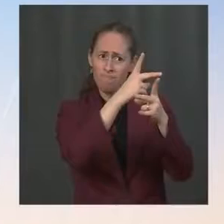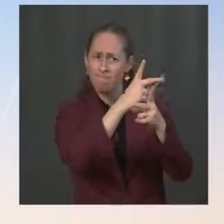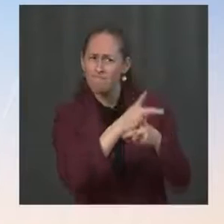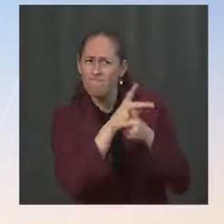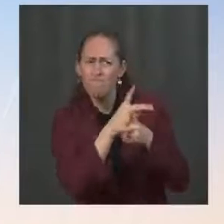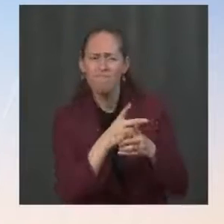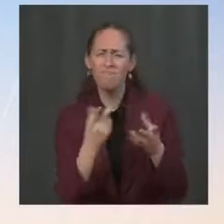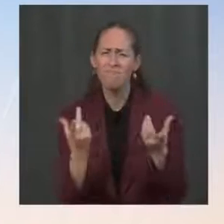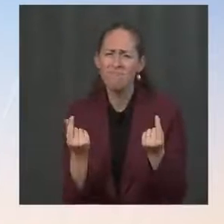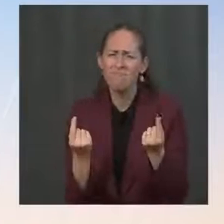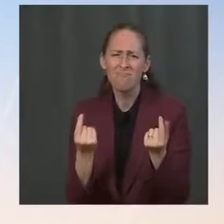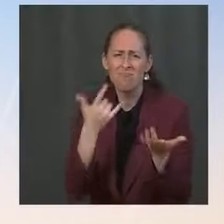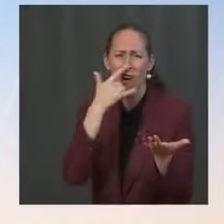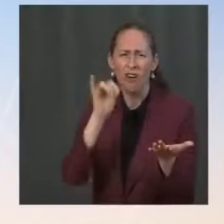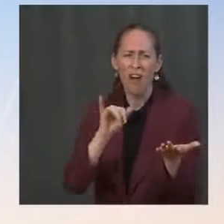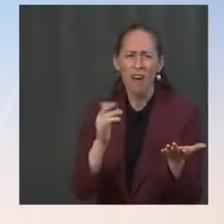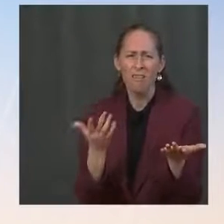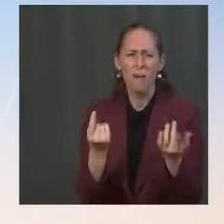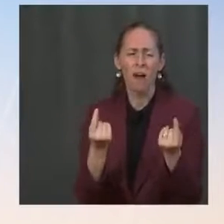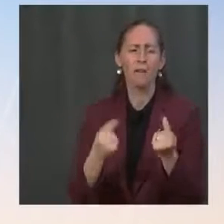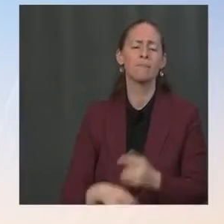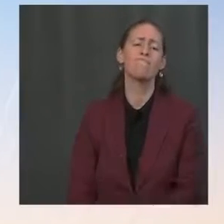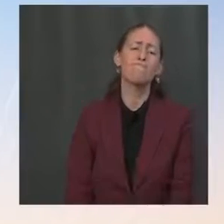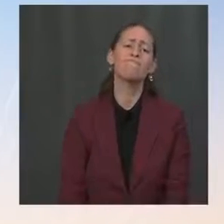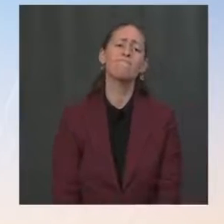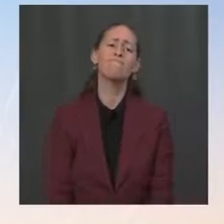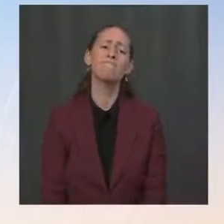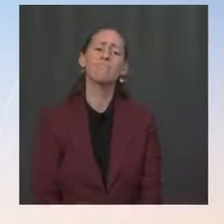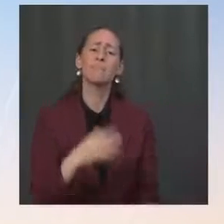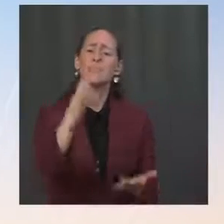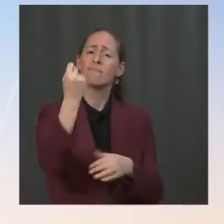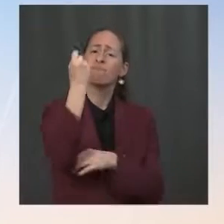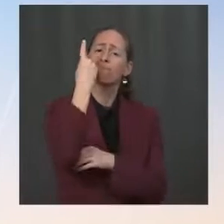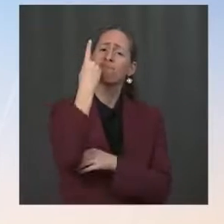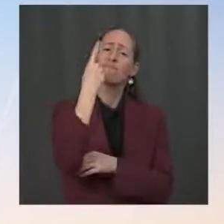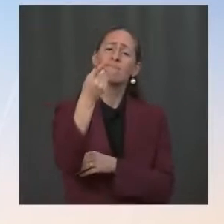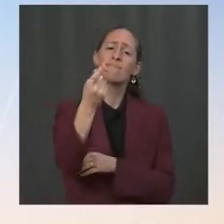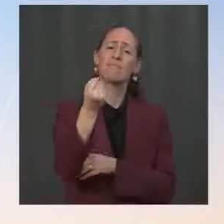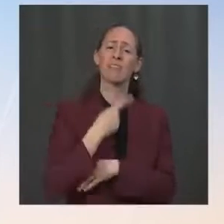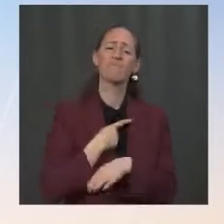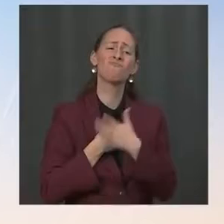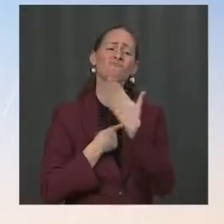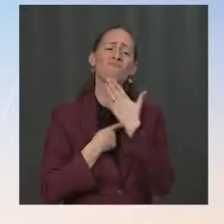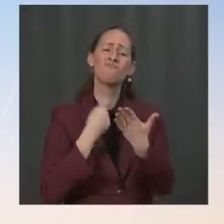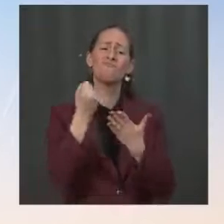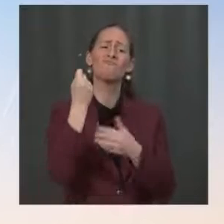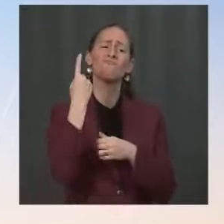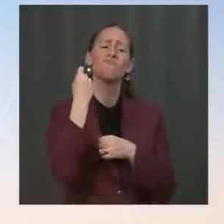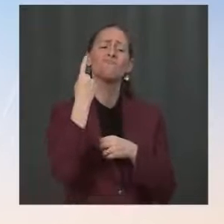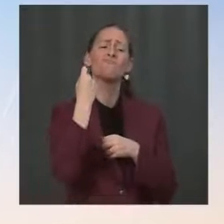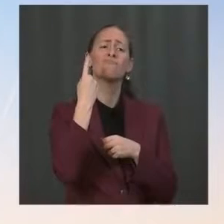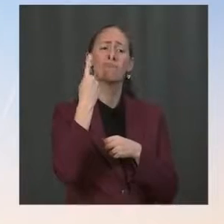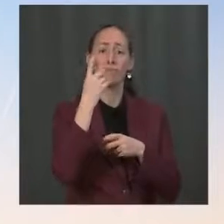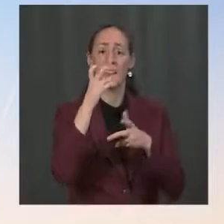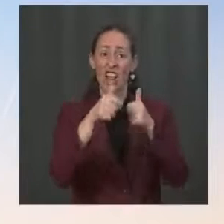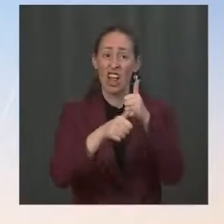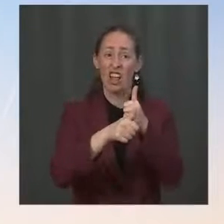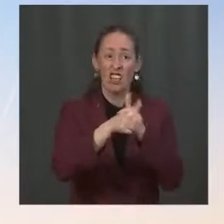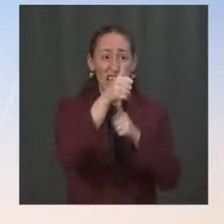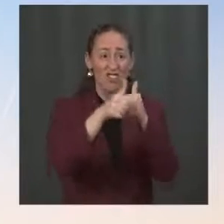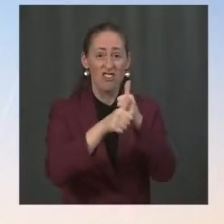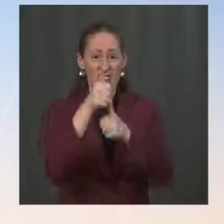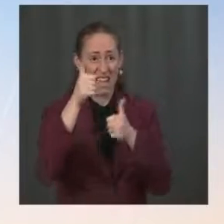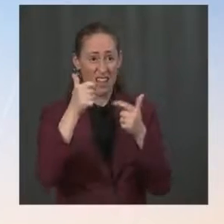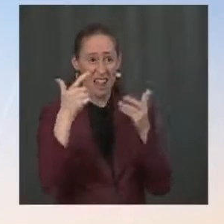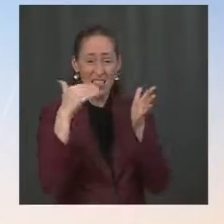and I appreciate that question. I think it's important for people to know and understand that the threat that is posed by having thousands of U.S. military on the